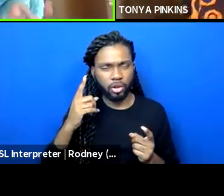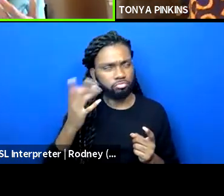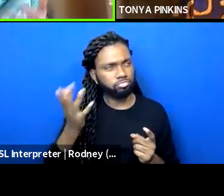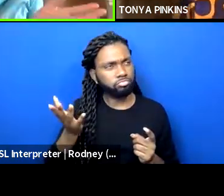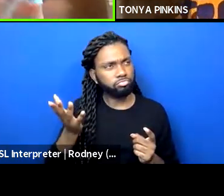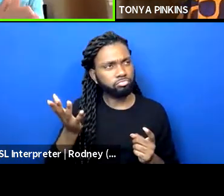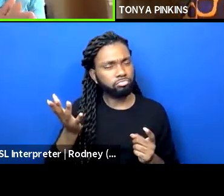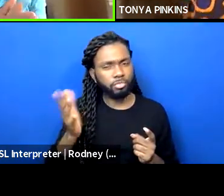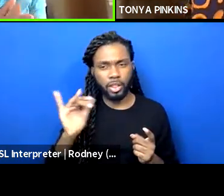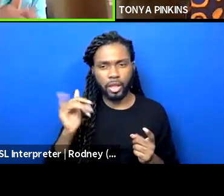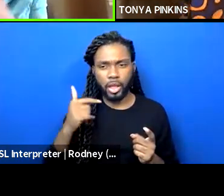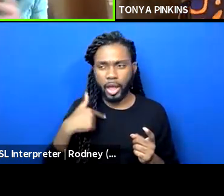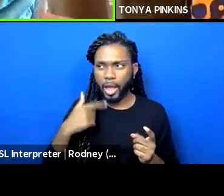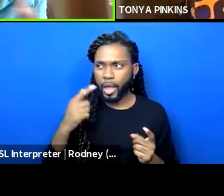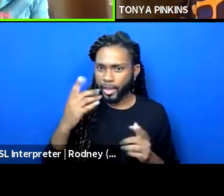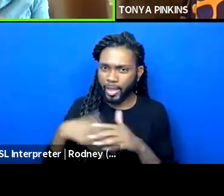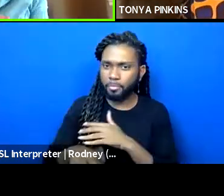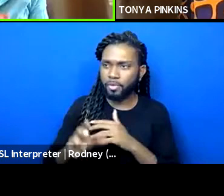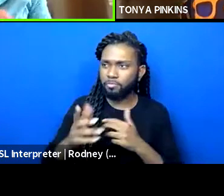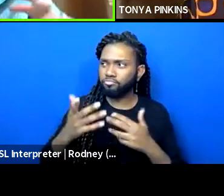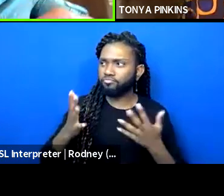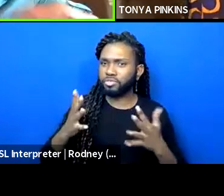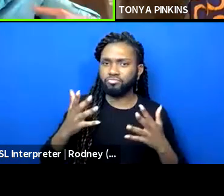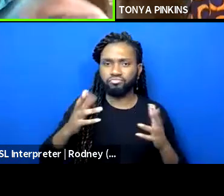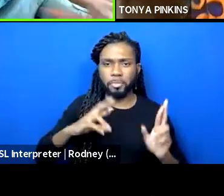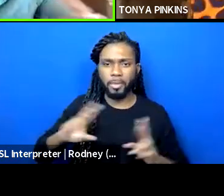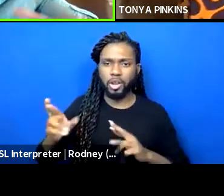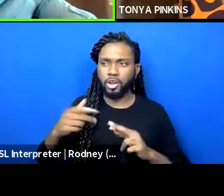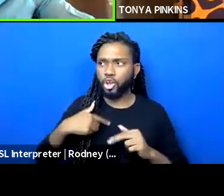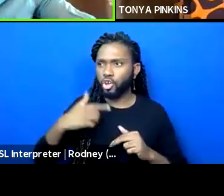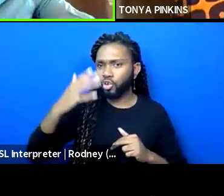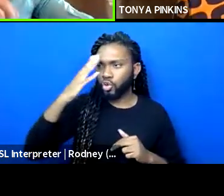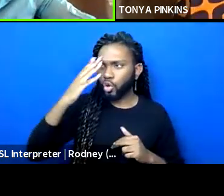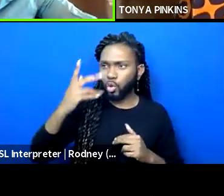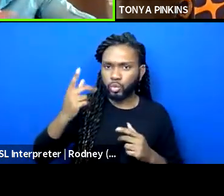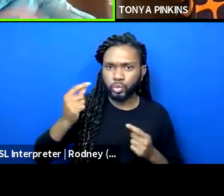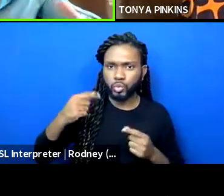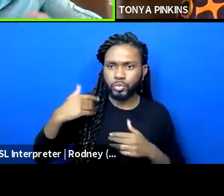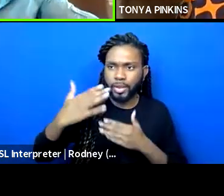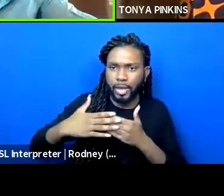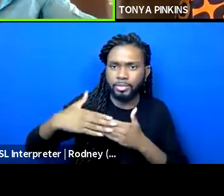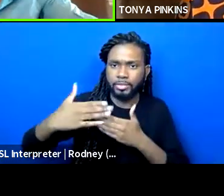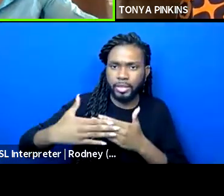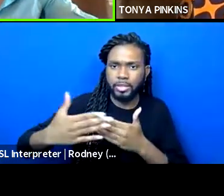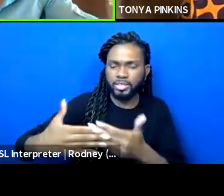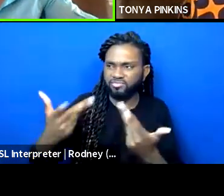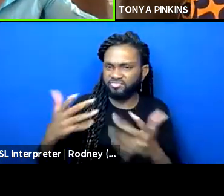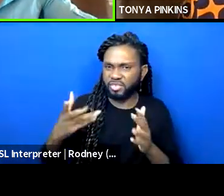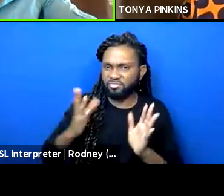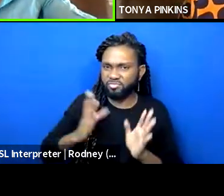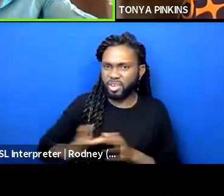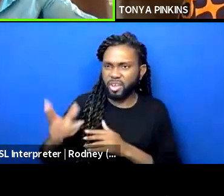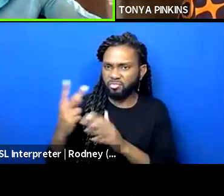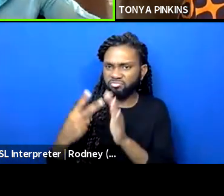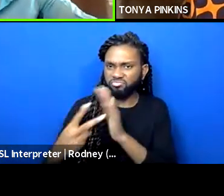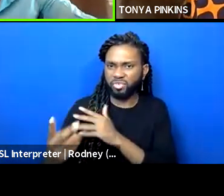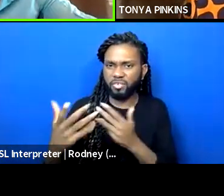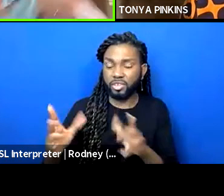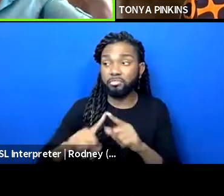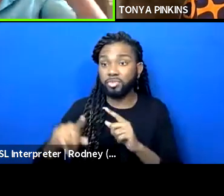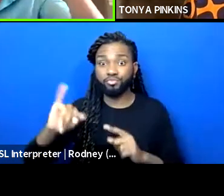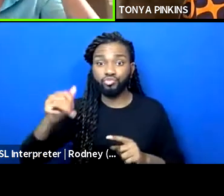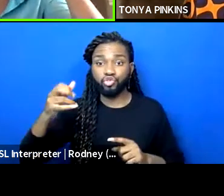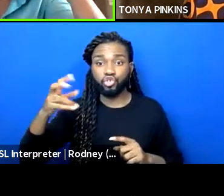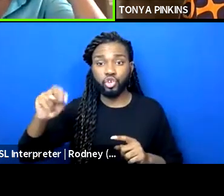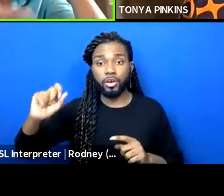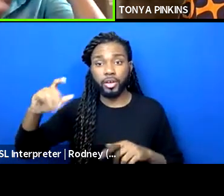I came in prepared. I know where the actors are going. I know what the next step is. I have everything planned. But John can come in unplanned and